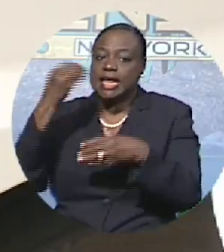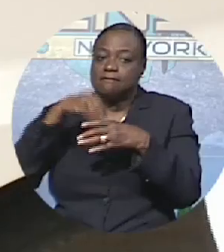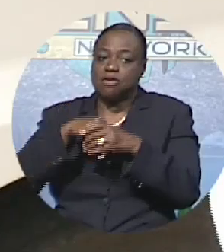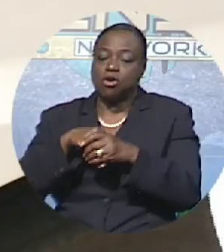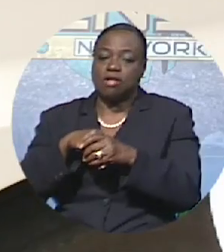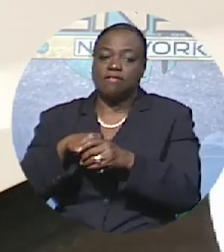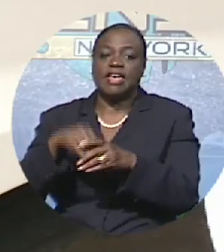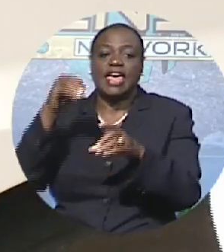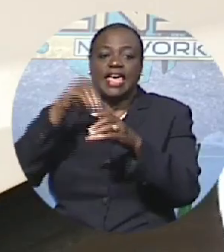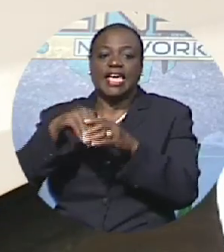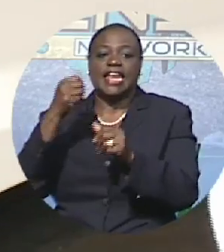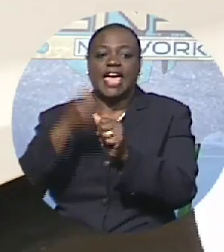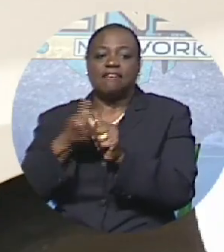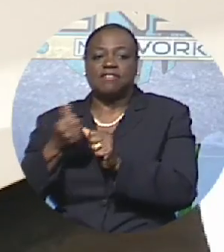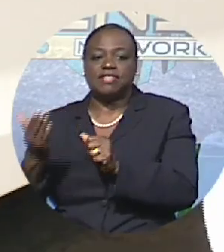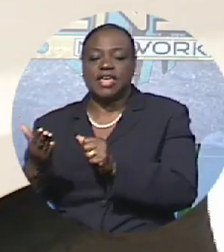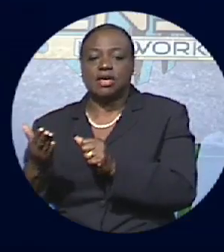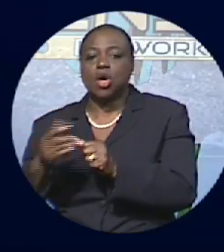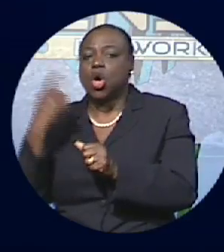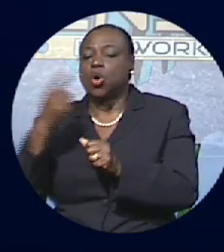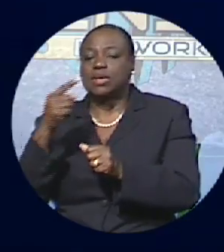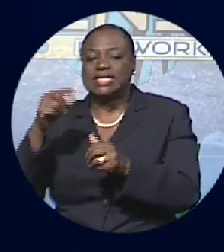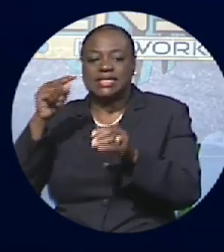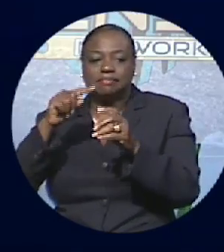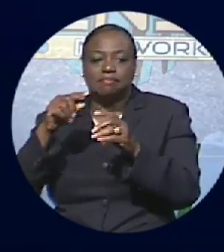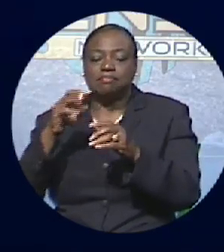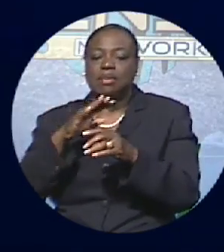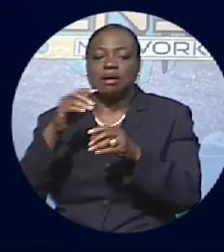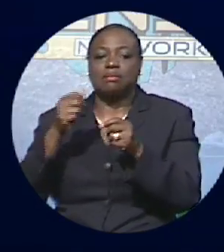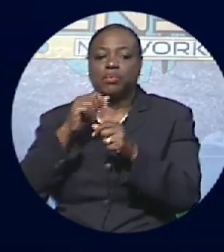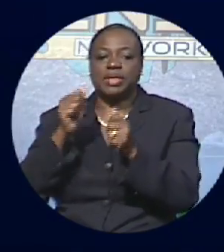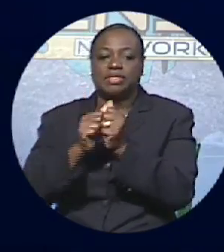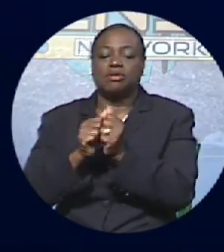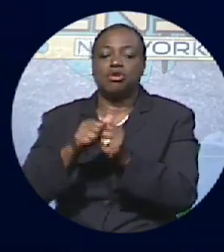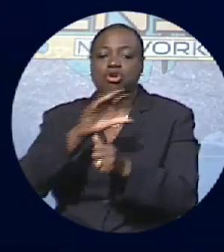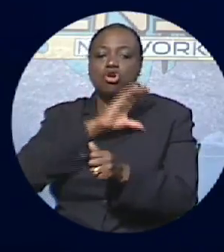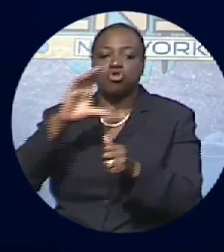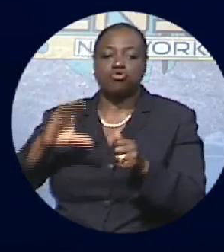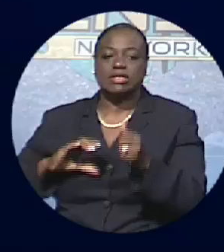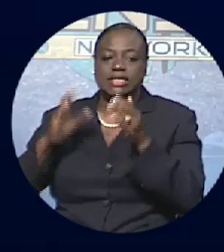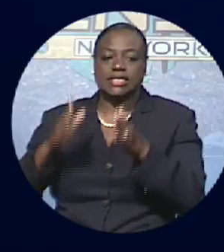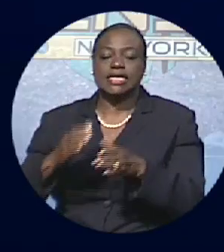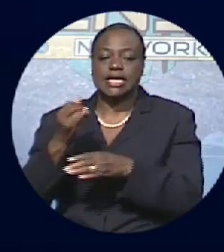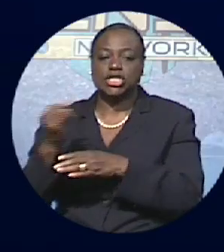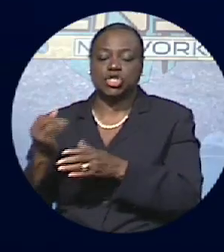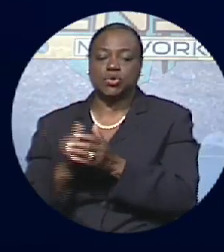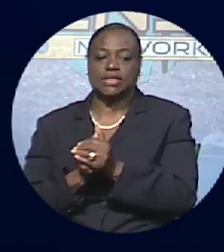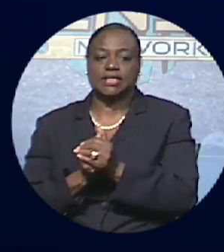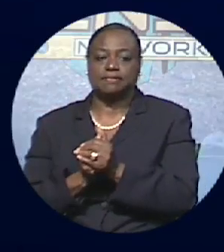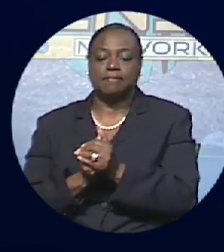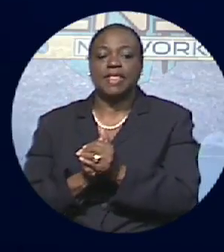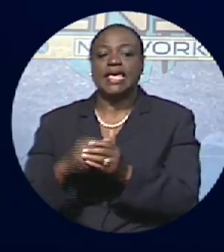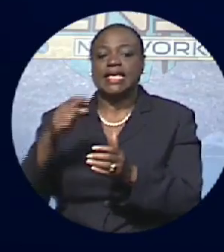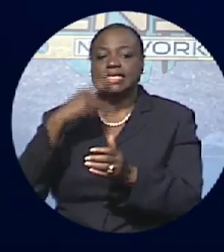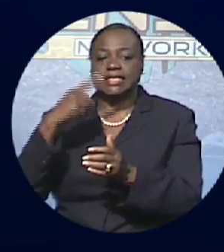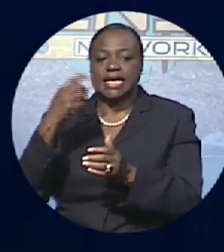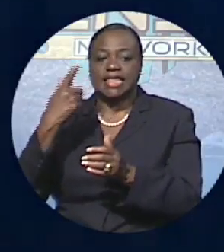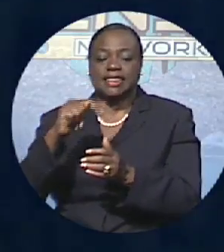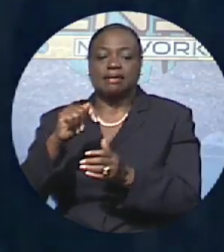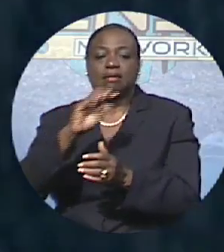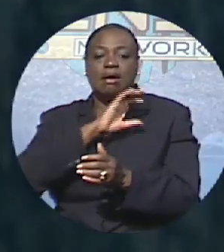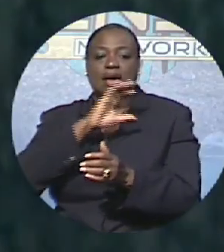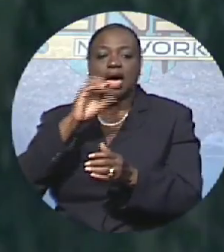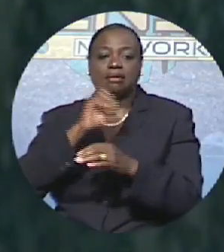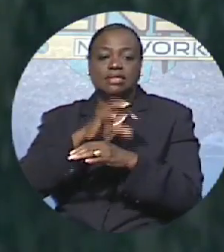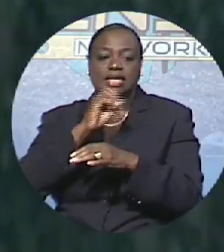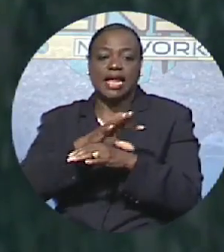in this country. They should just stick with Christian issues. As a former Christian Council president, Reverend Paul admitted that the council has neglected some aspects of its